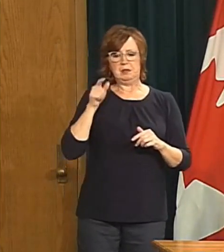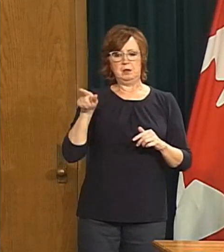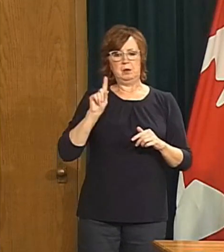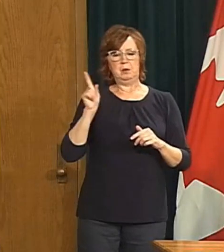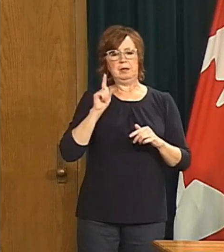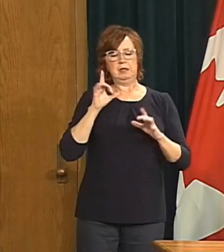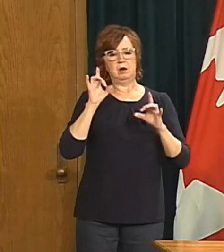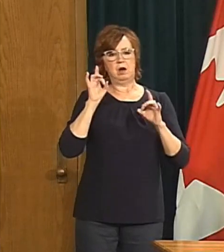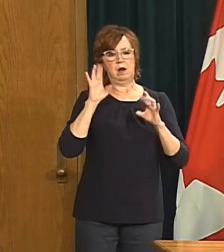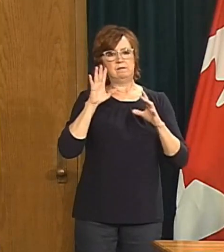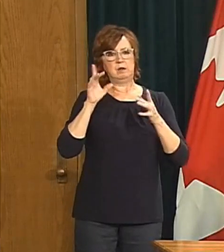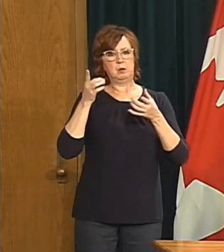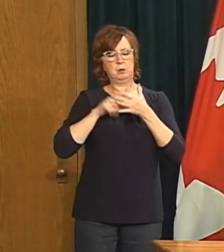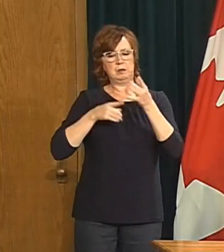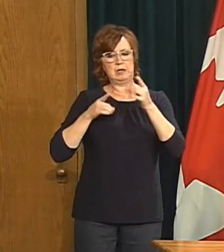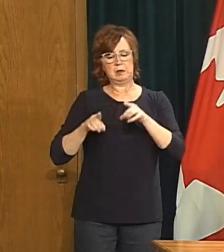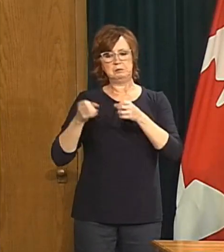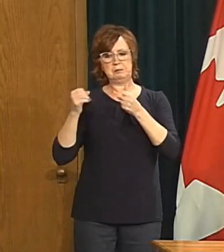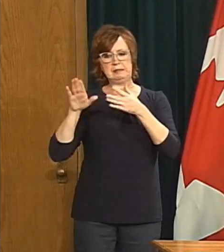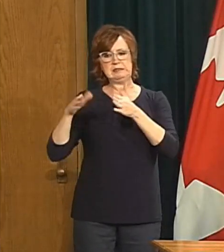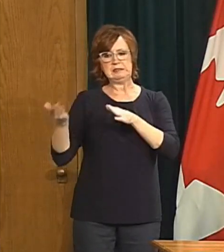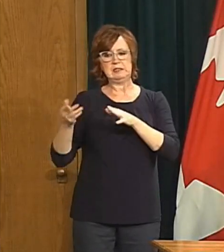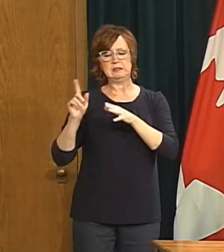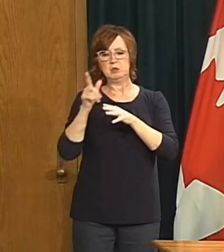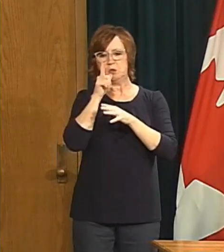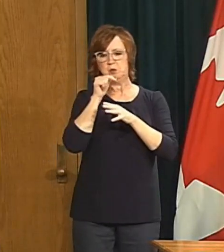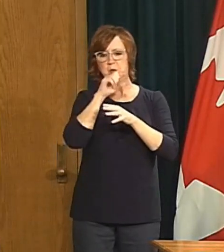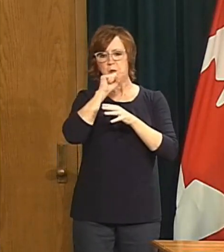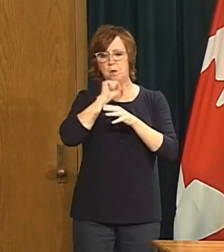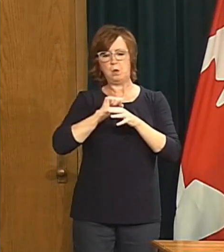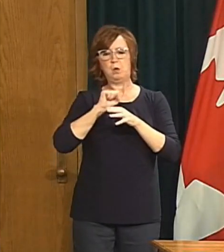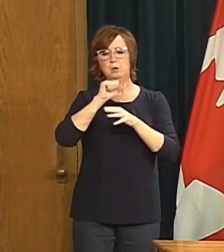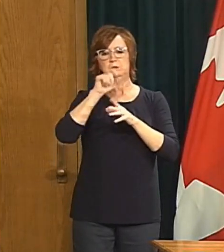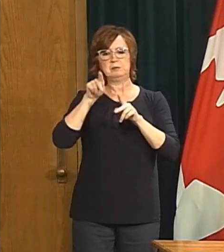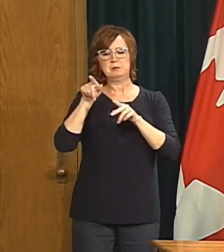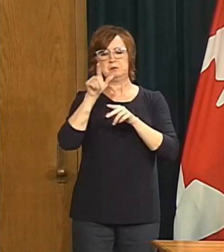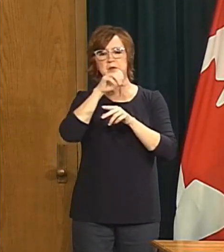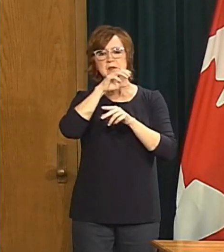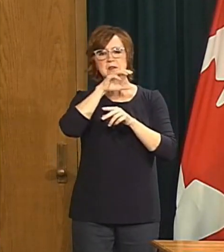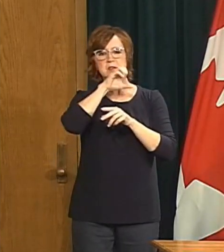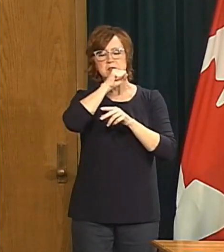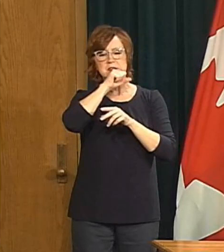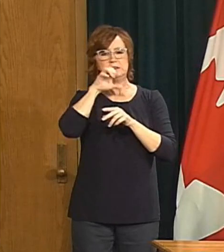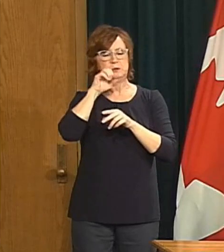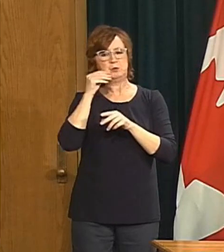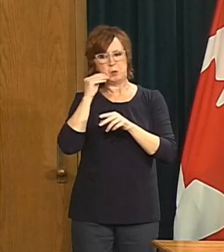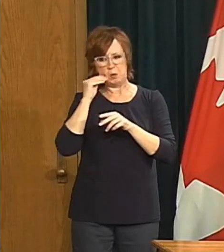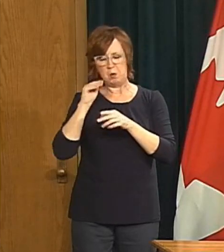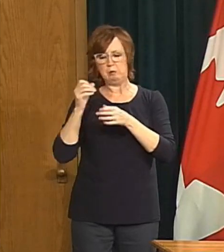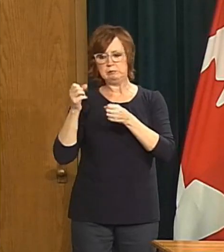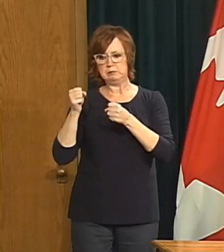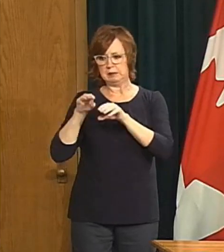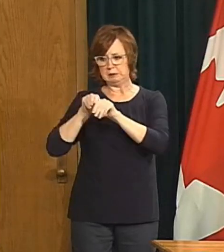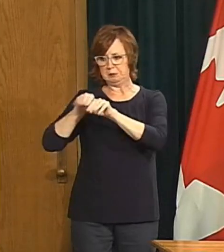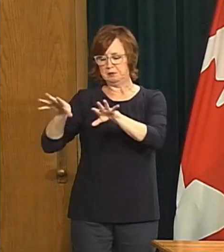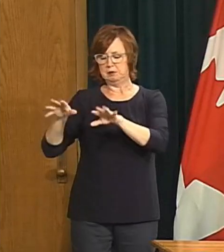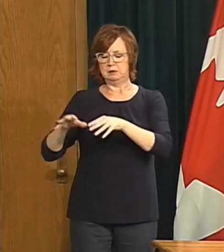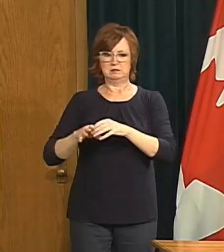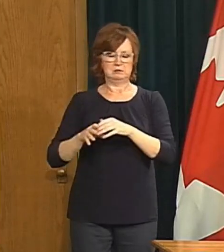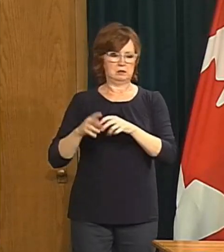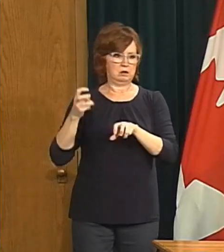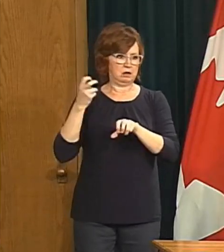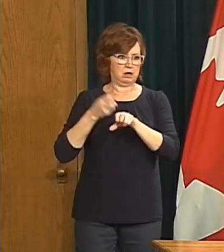everything that we can to prevent that, that is a transmission that happens within a certain context, which is very hard to